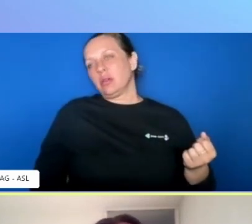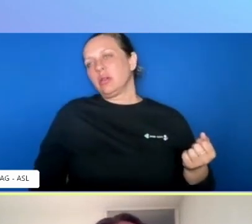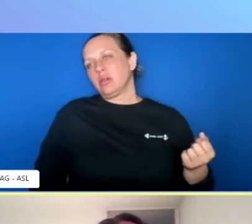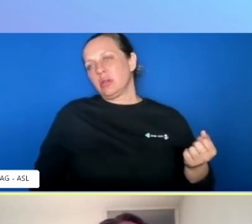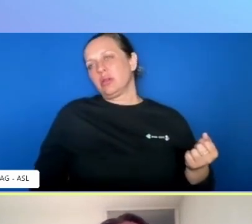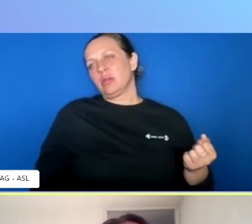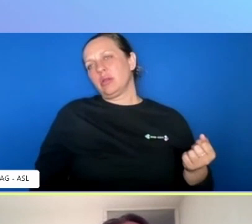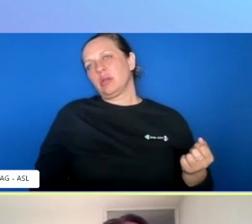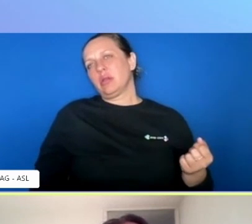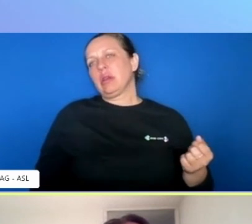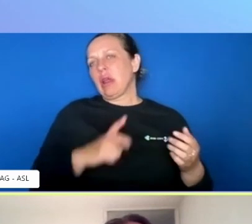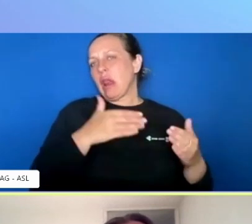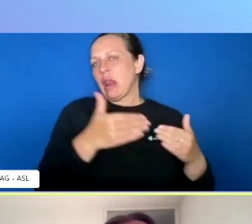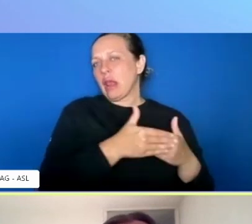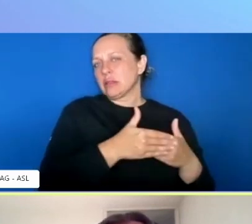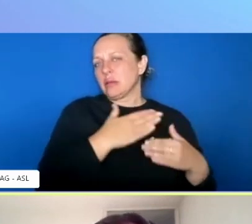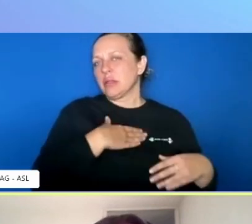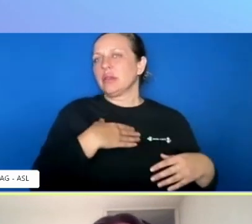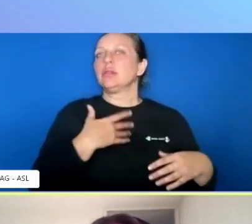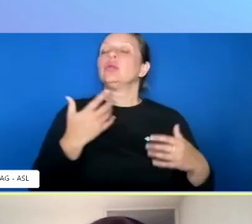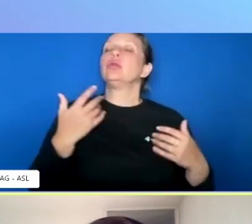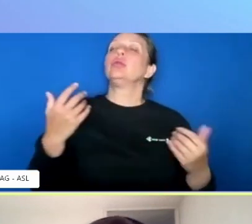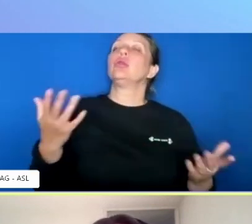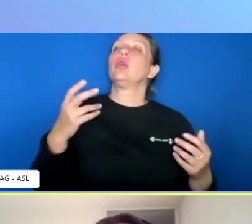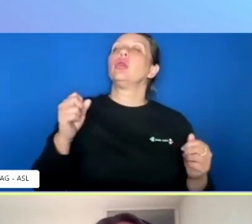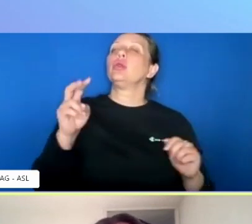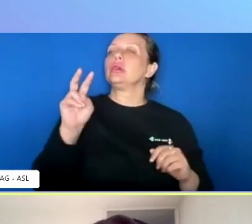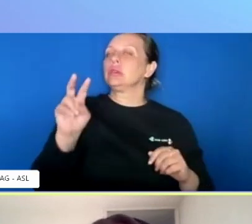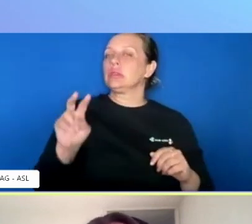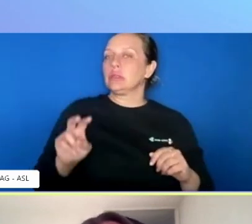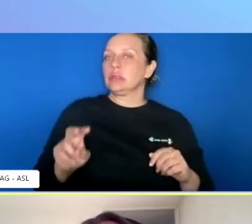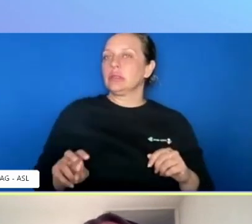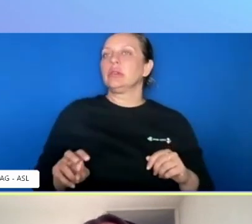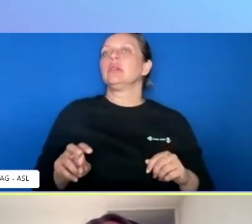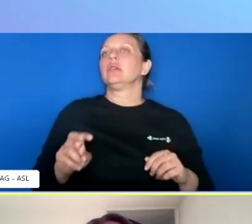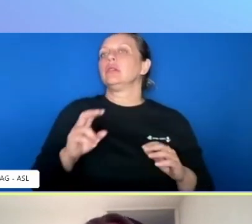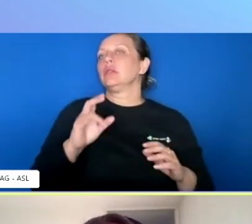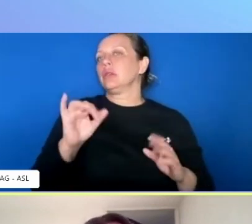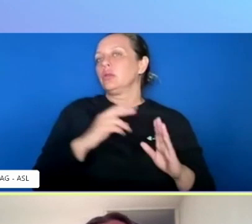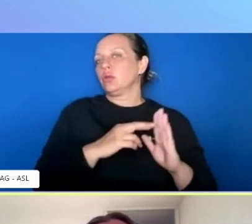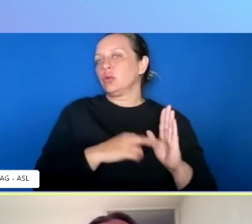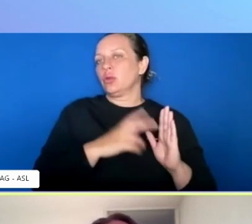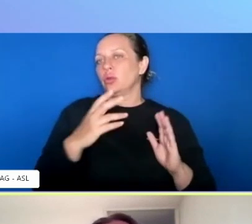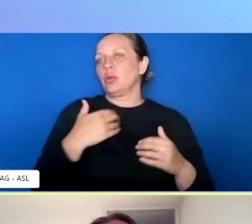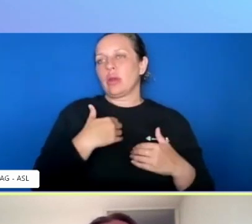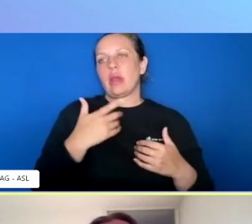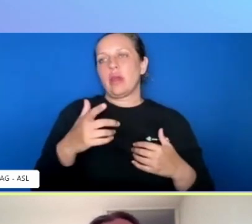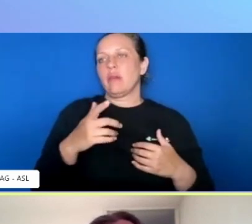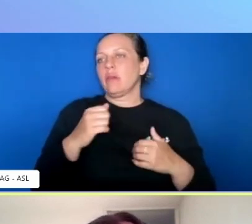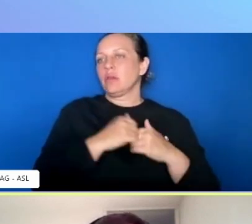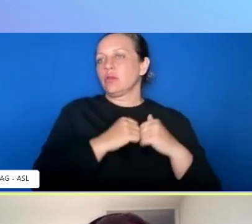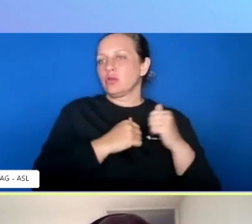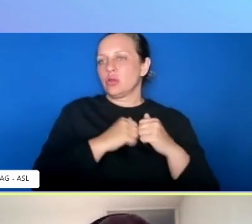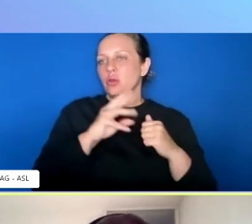Next slide. So the way you can see these ACT rules is you've got your WCAG 2 structure with